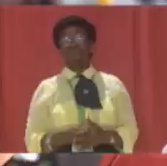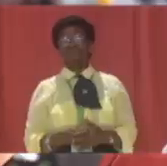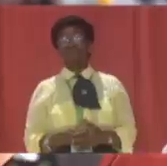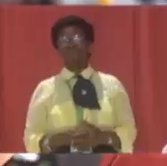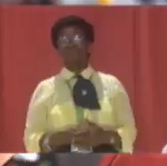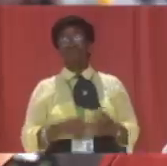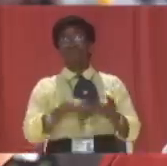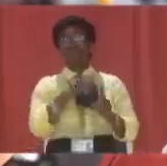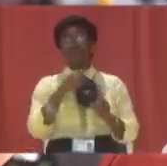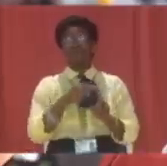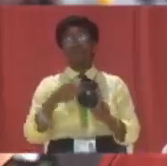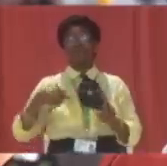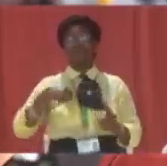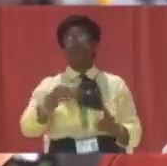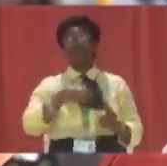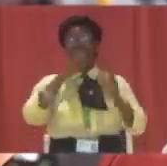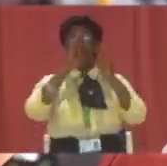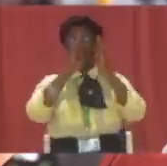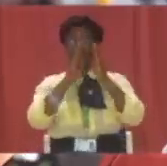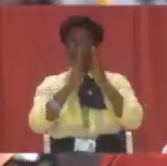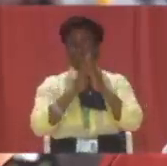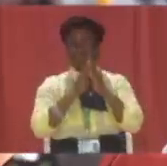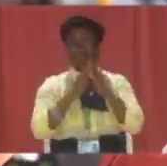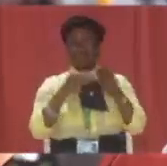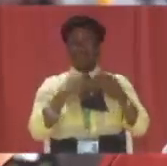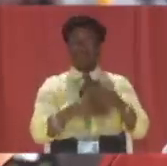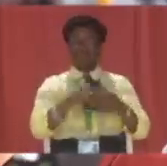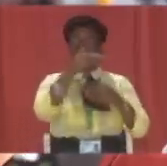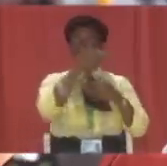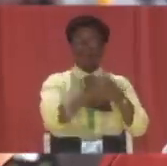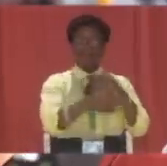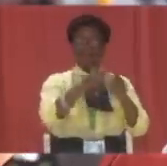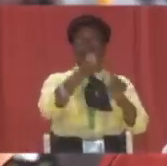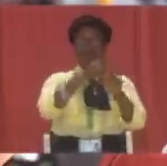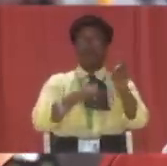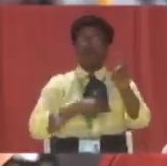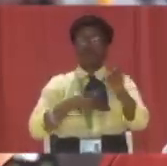When we meet next month, O Lord,